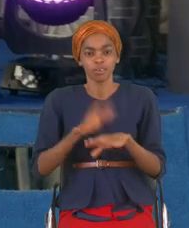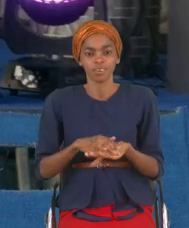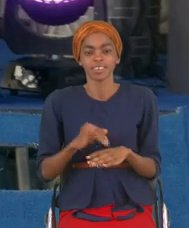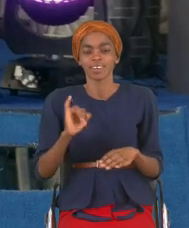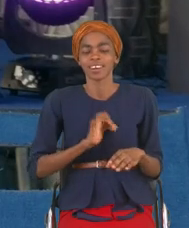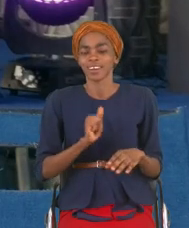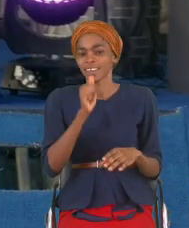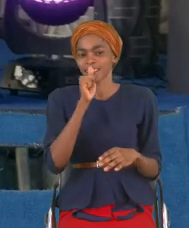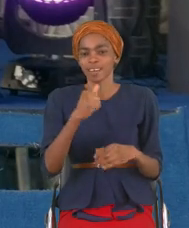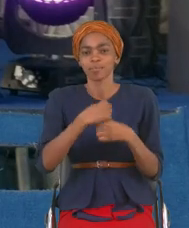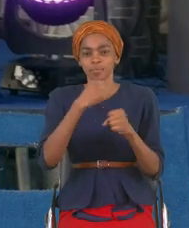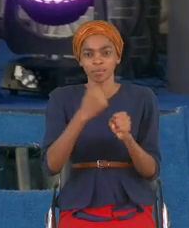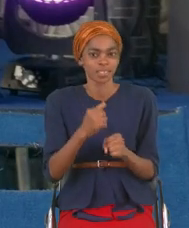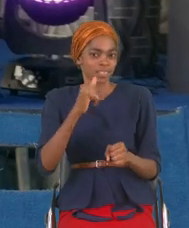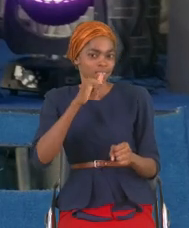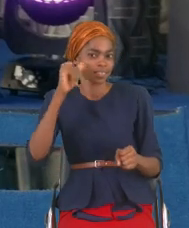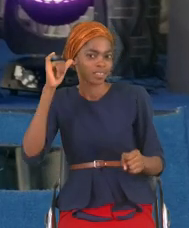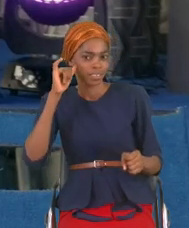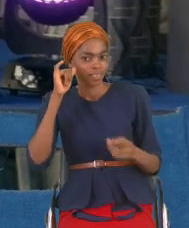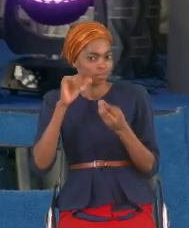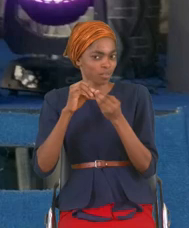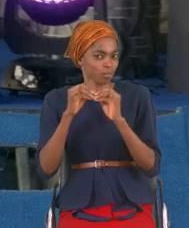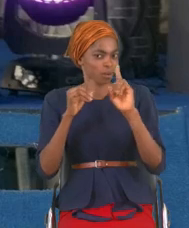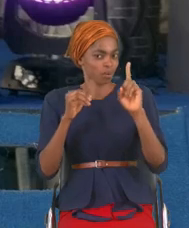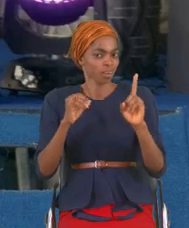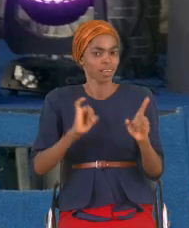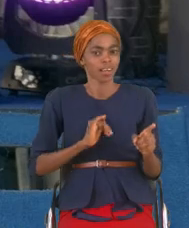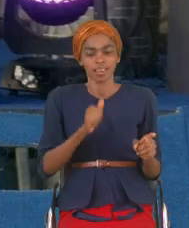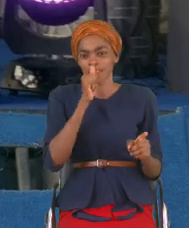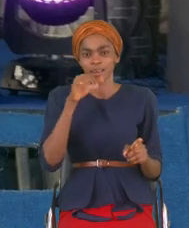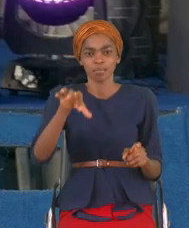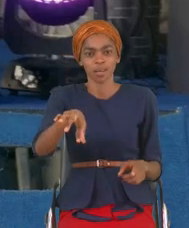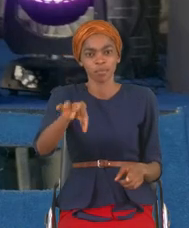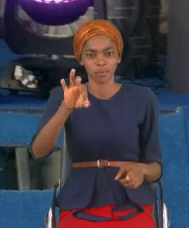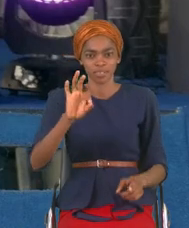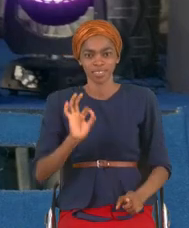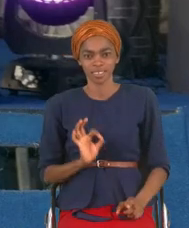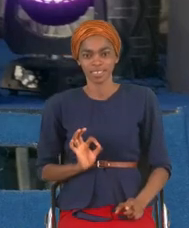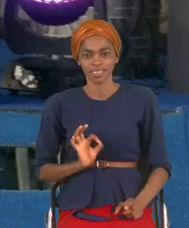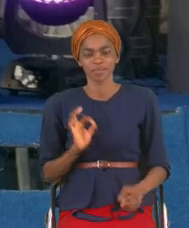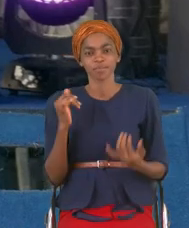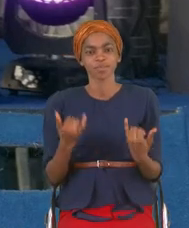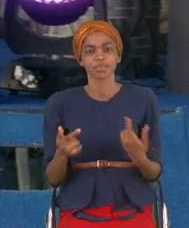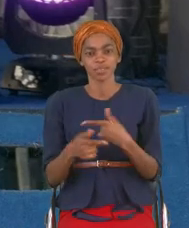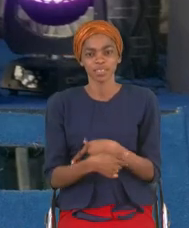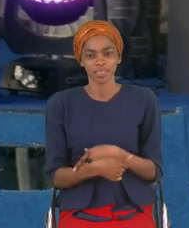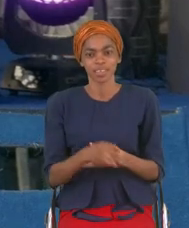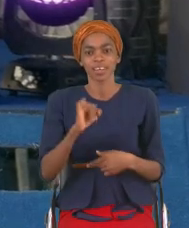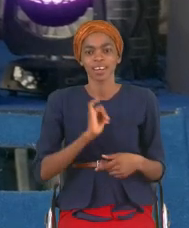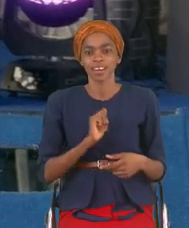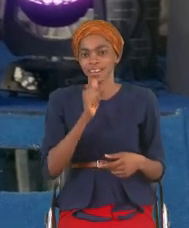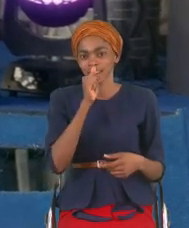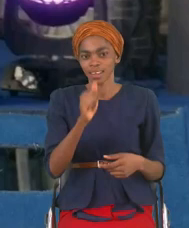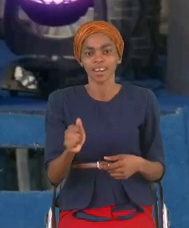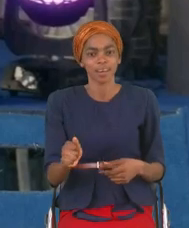number one yesterday i am appointed today i